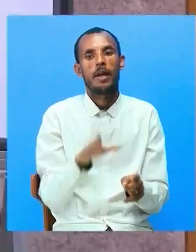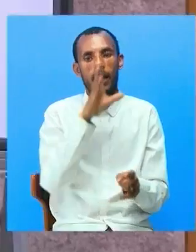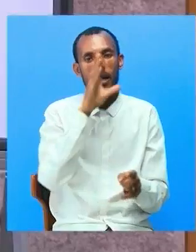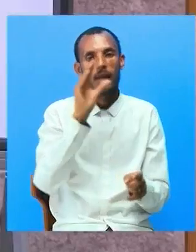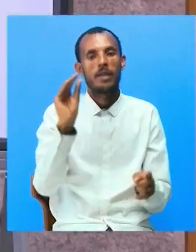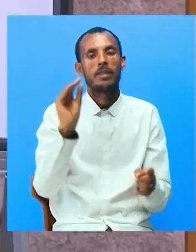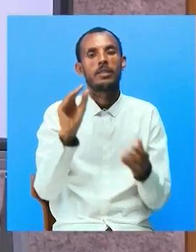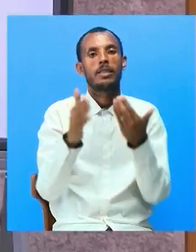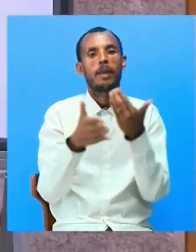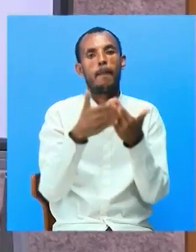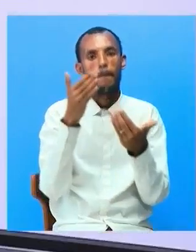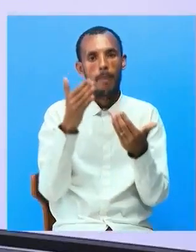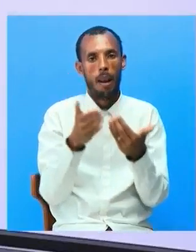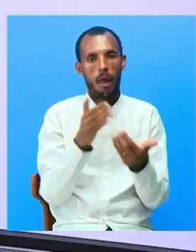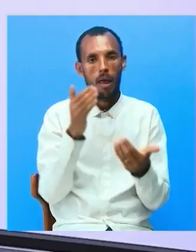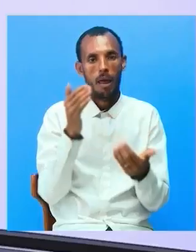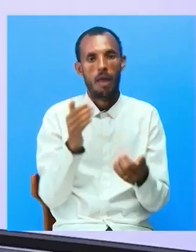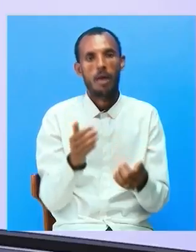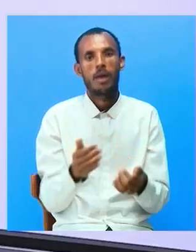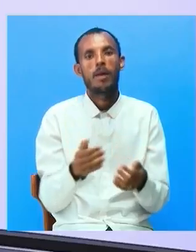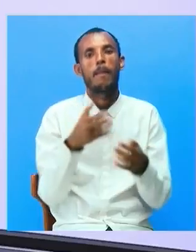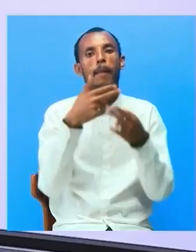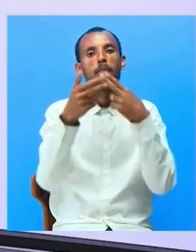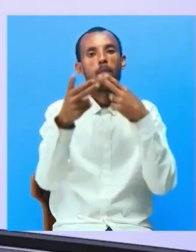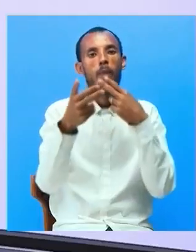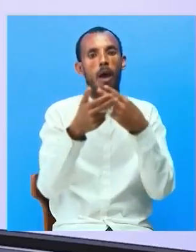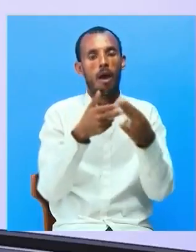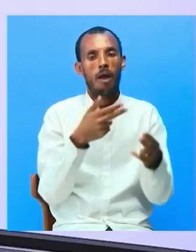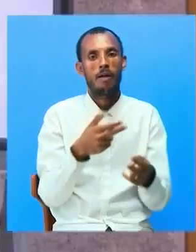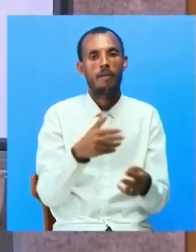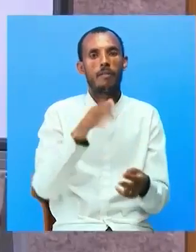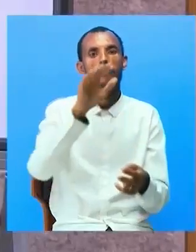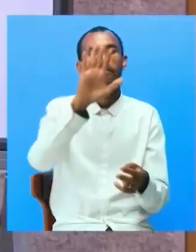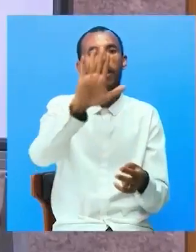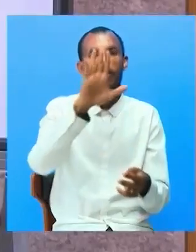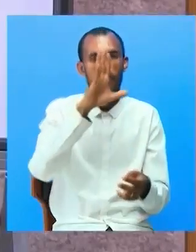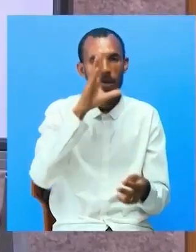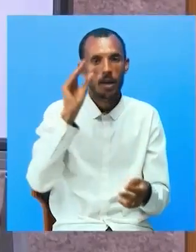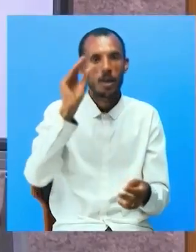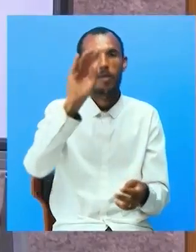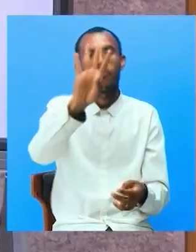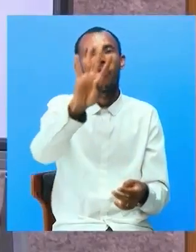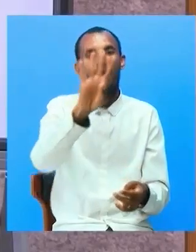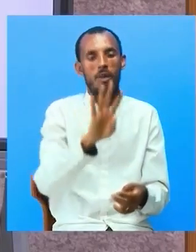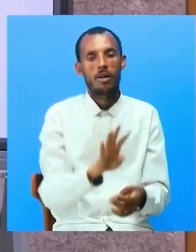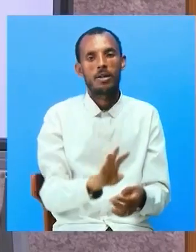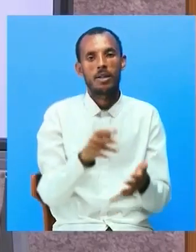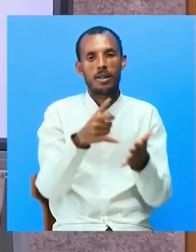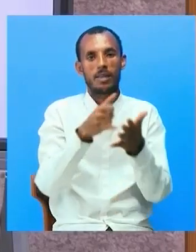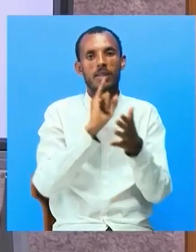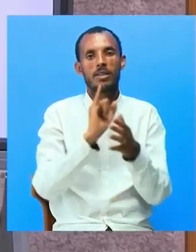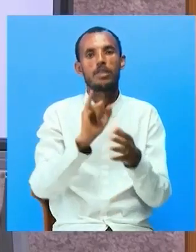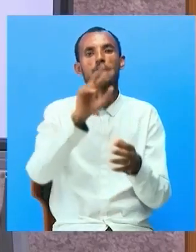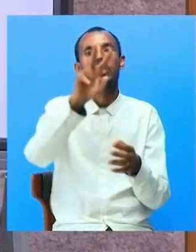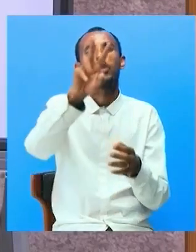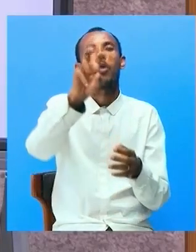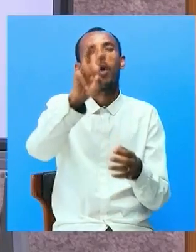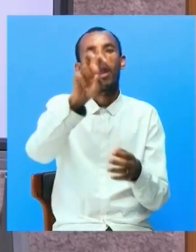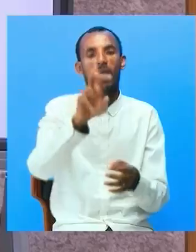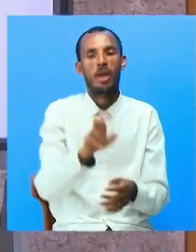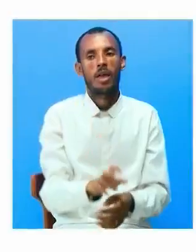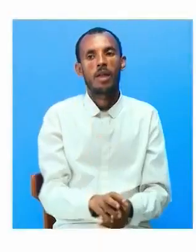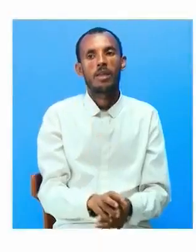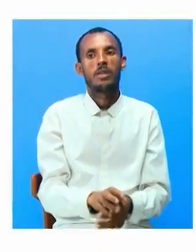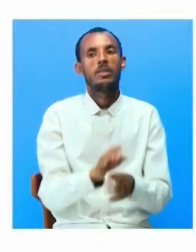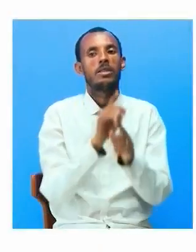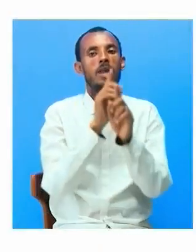and just simply multiply 5 and 4. 5 times 4, it is 20. Therefore,